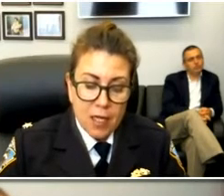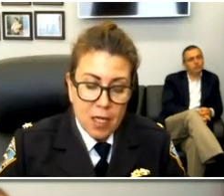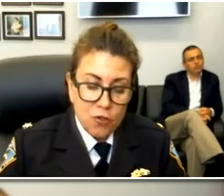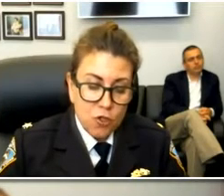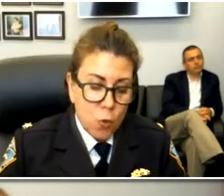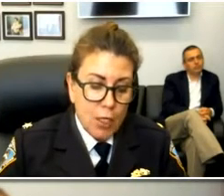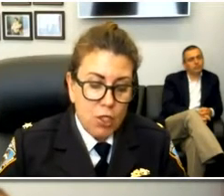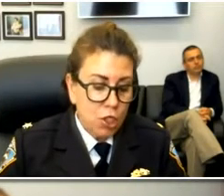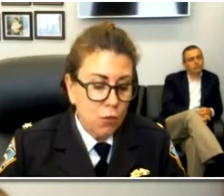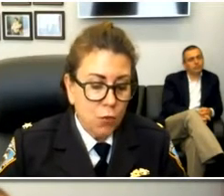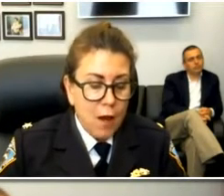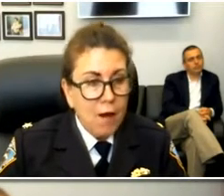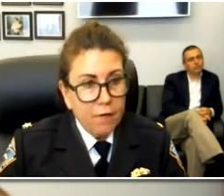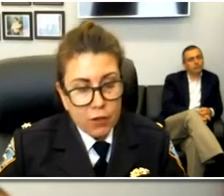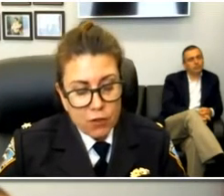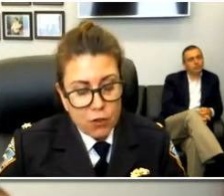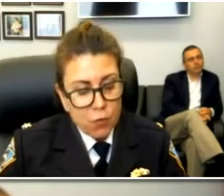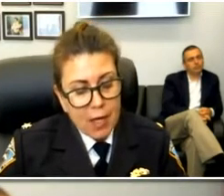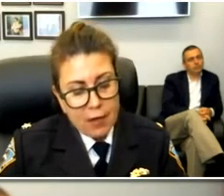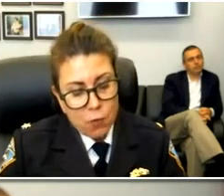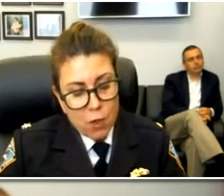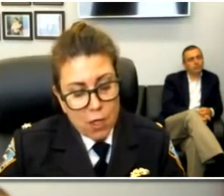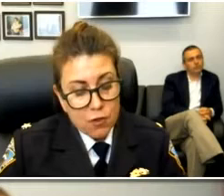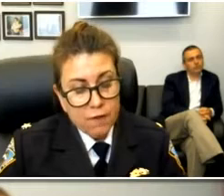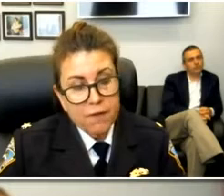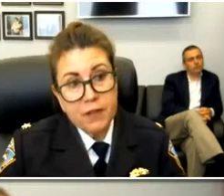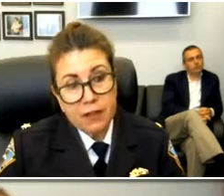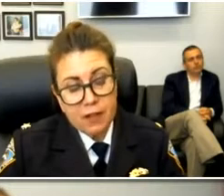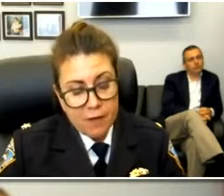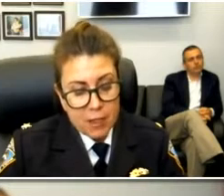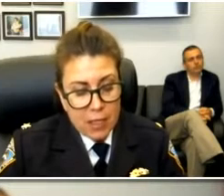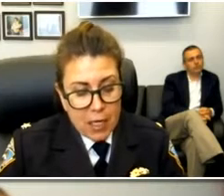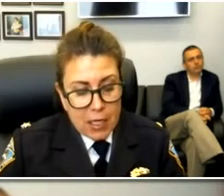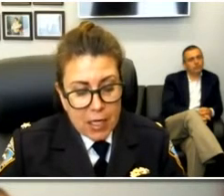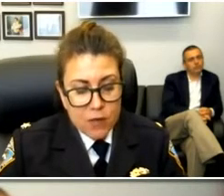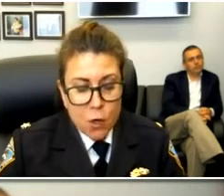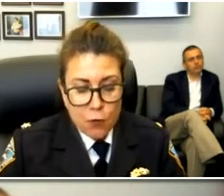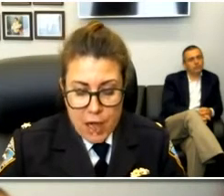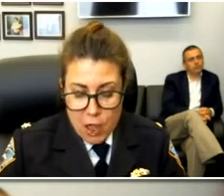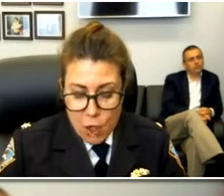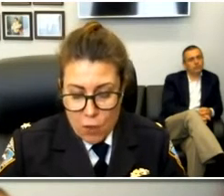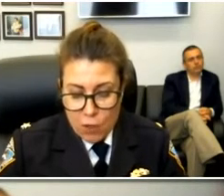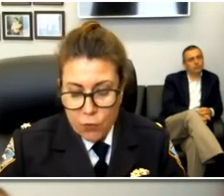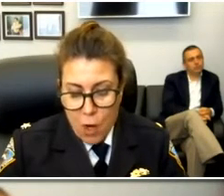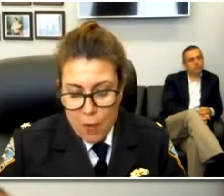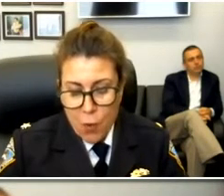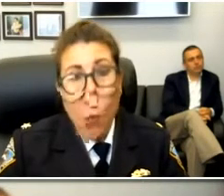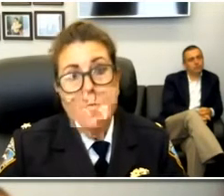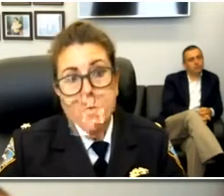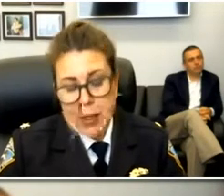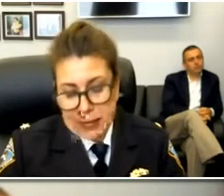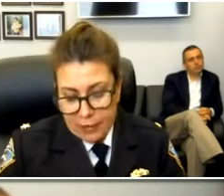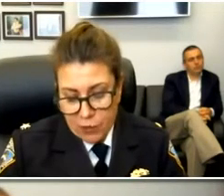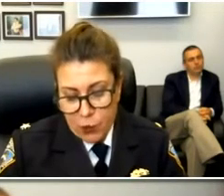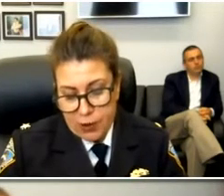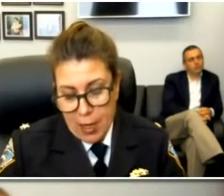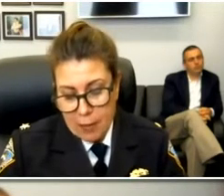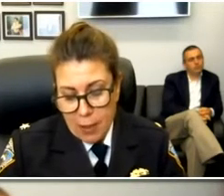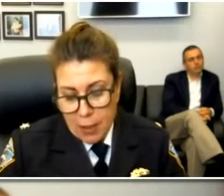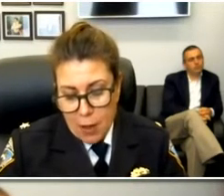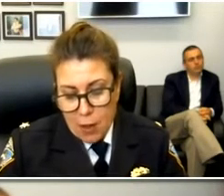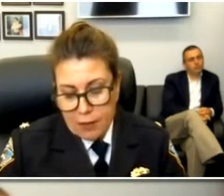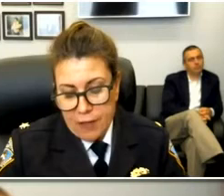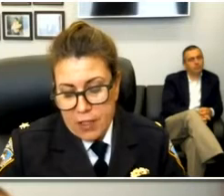17,6 199 I want to assure you that we are not lulled into complacency with these lower domestic crime numbers we are